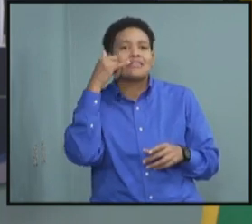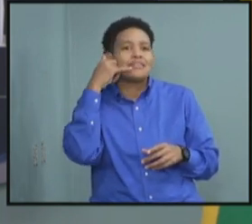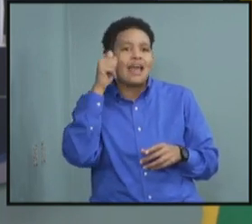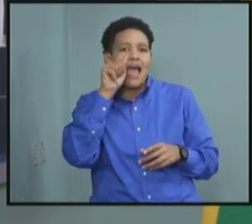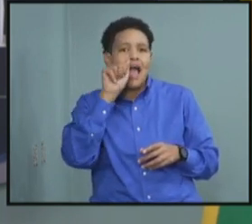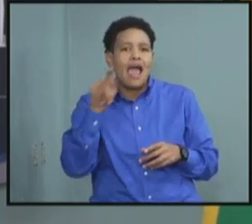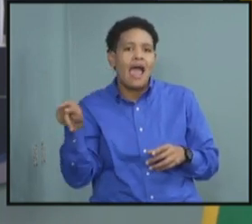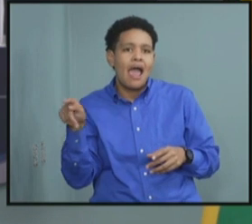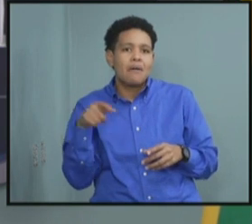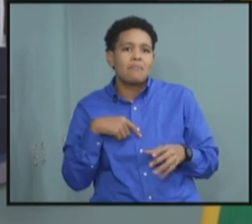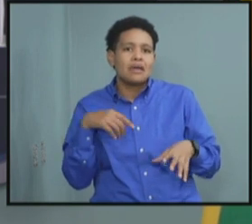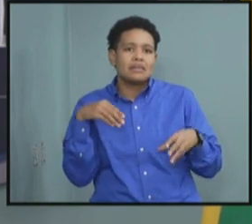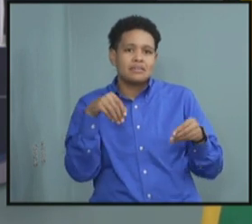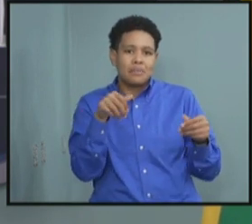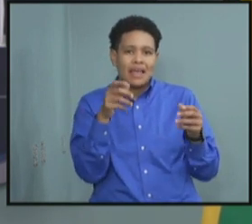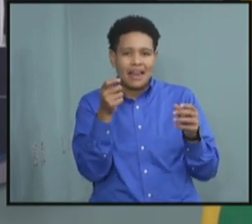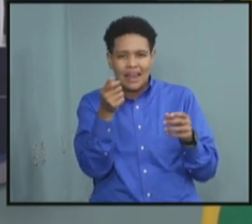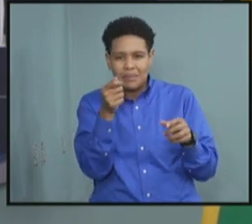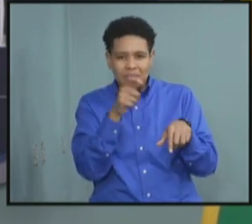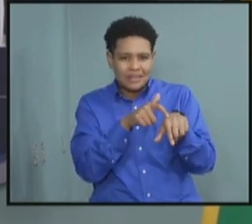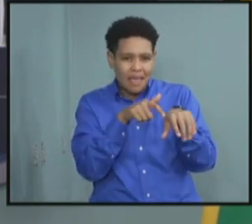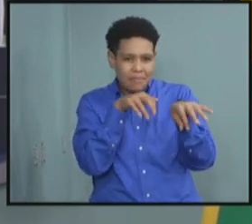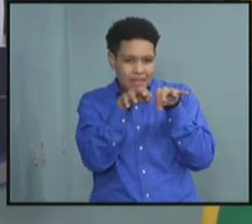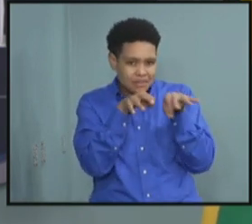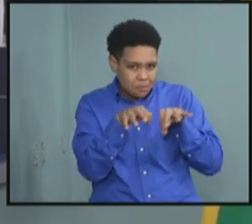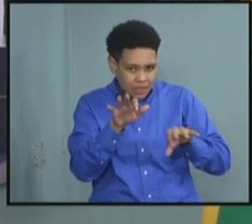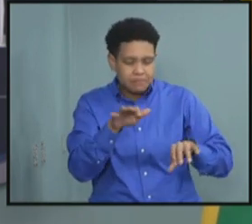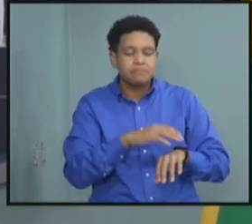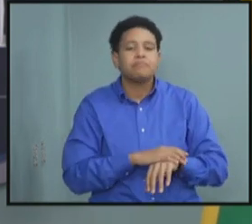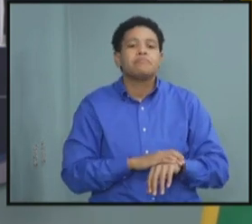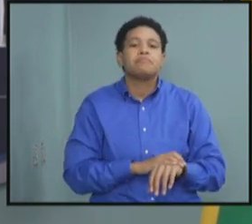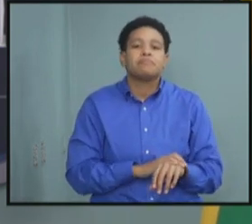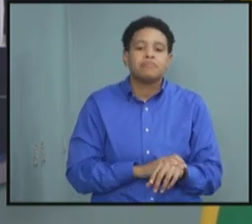want to spend a little bit of time on this.